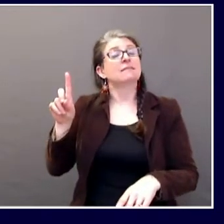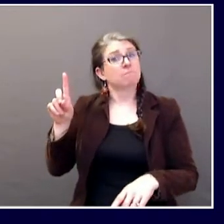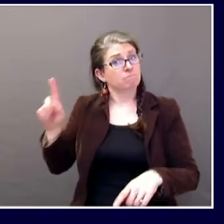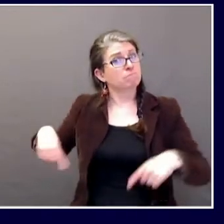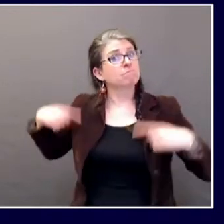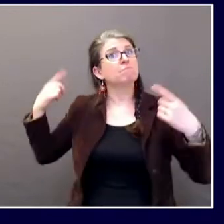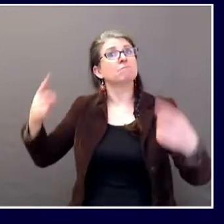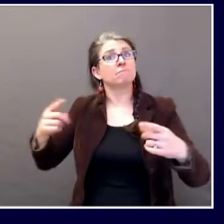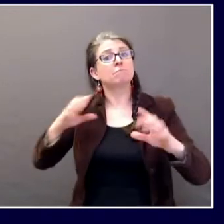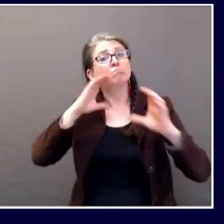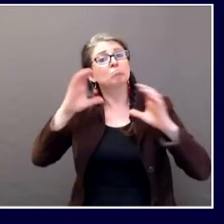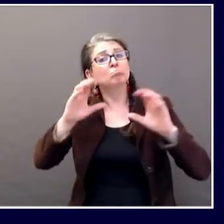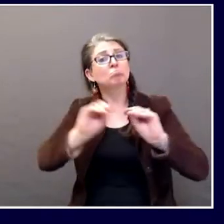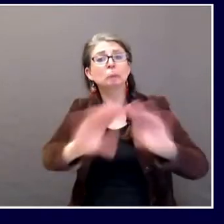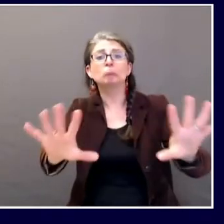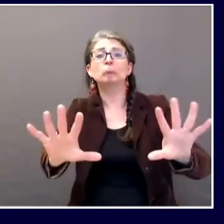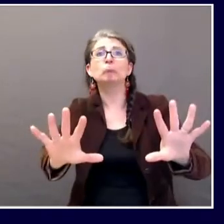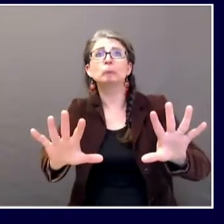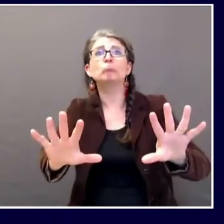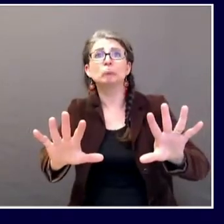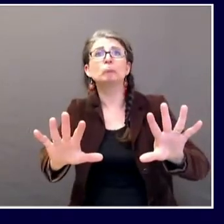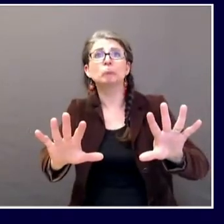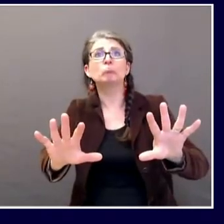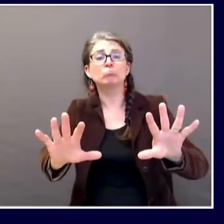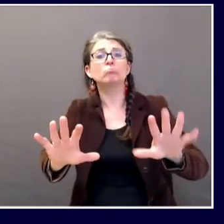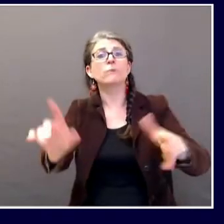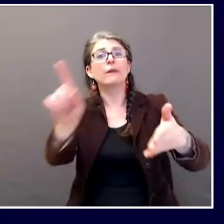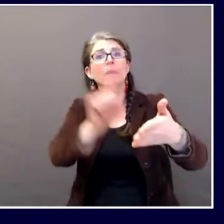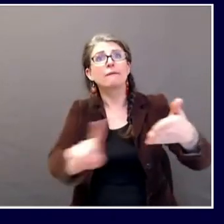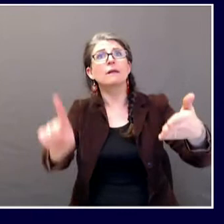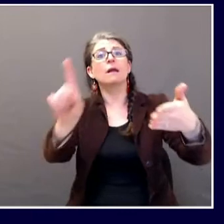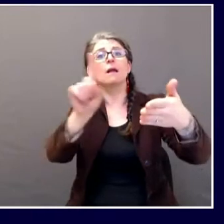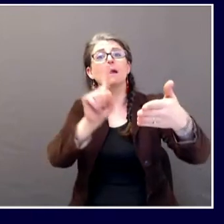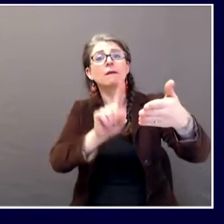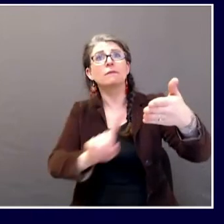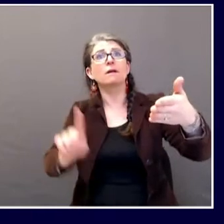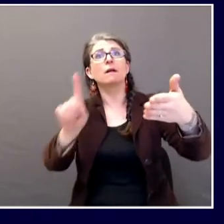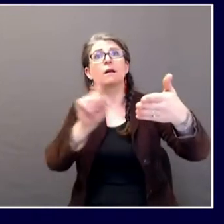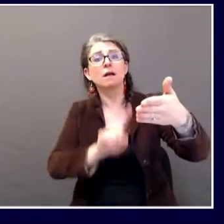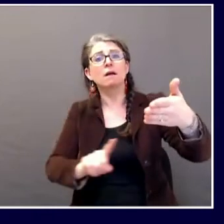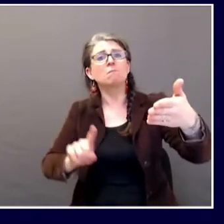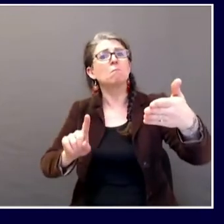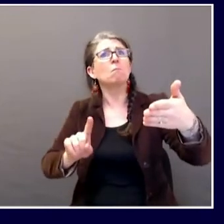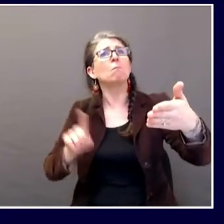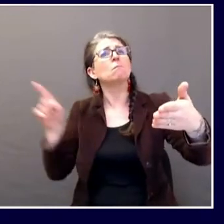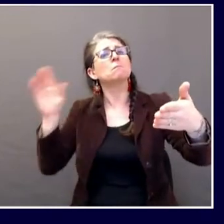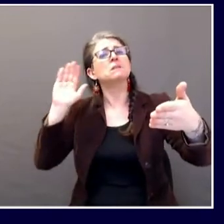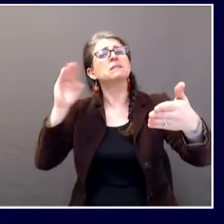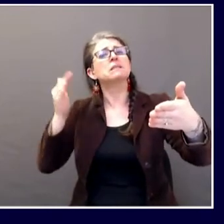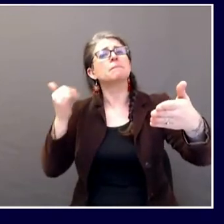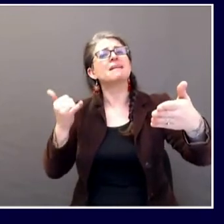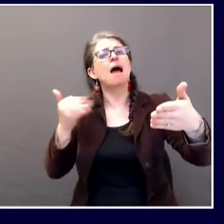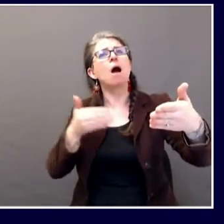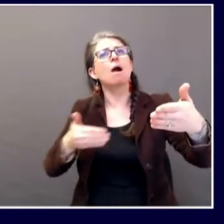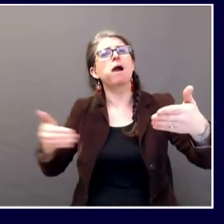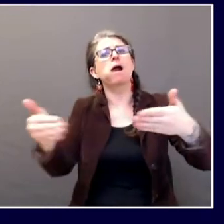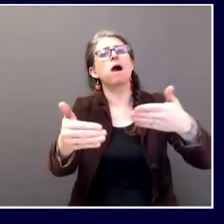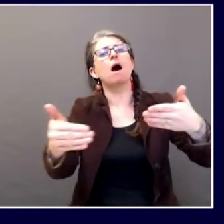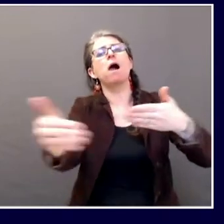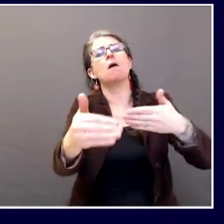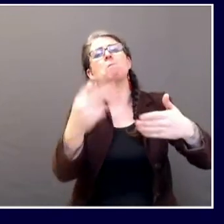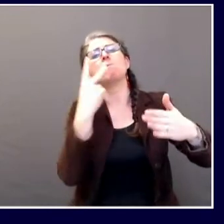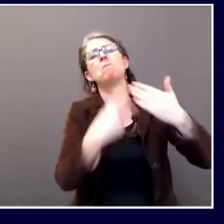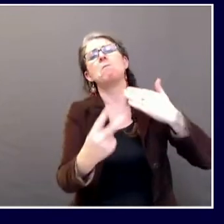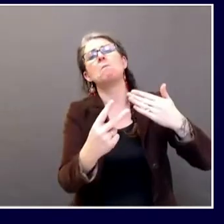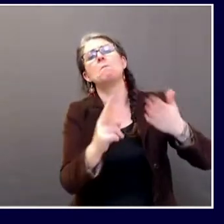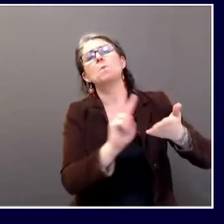6 days, but for the subsequent 3 weeks. So this is good news, and it will mean that we can make sure that